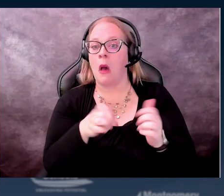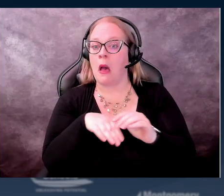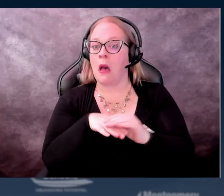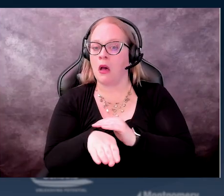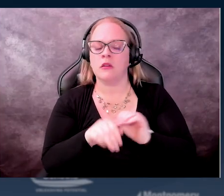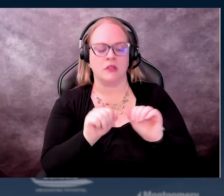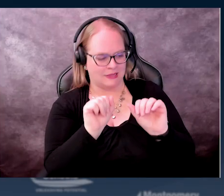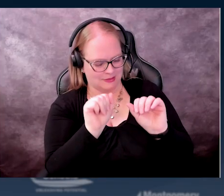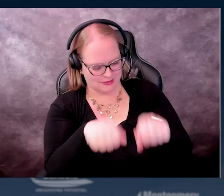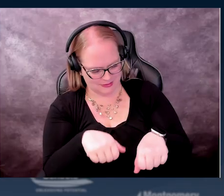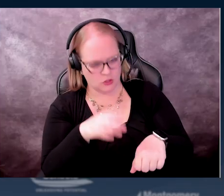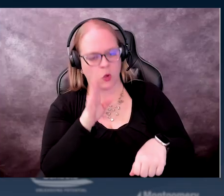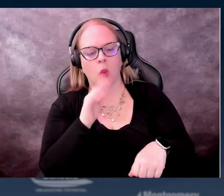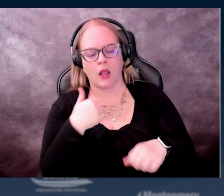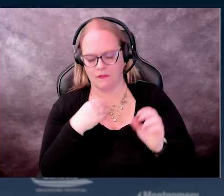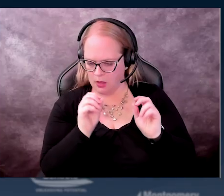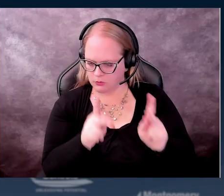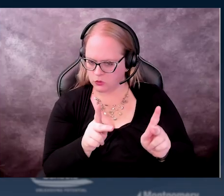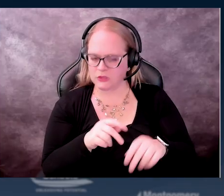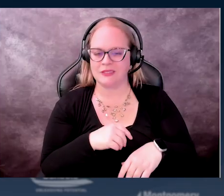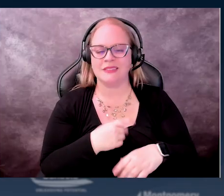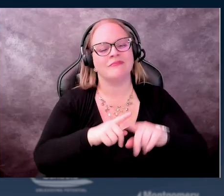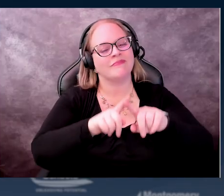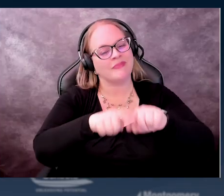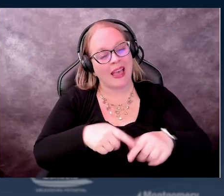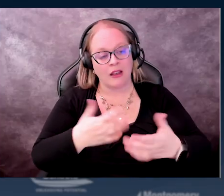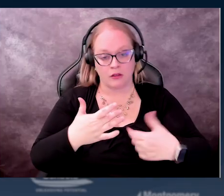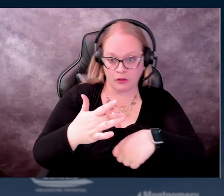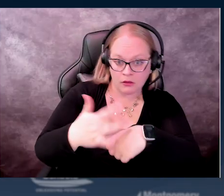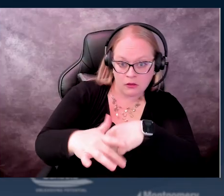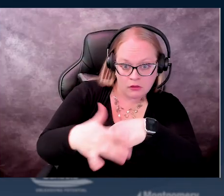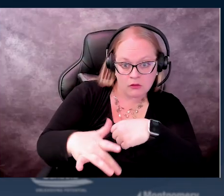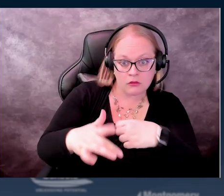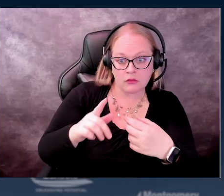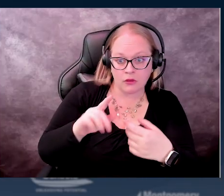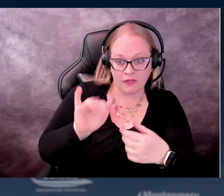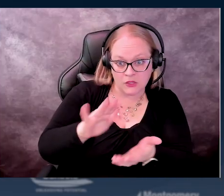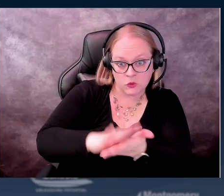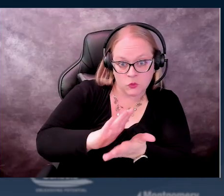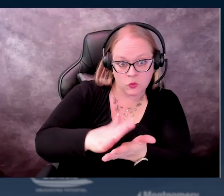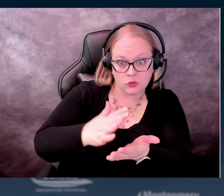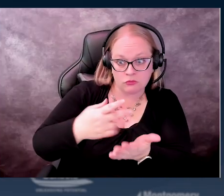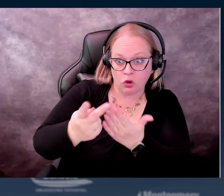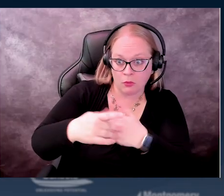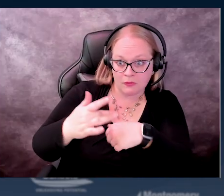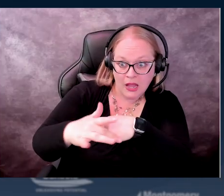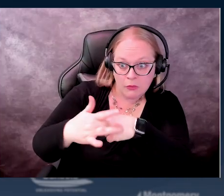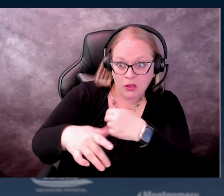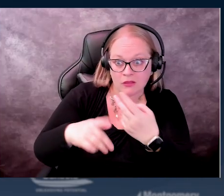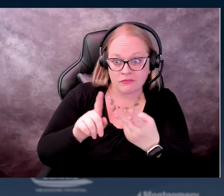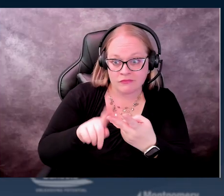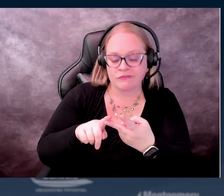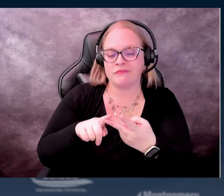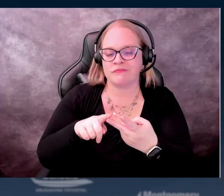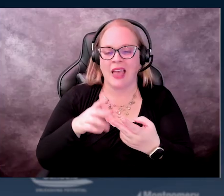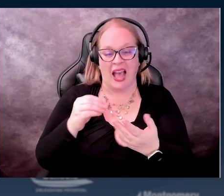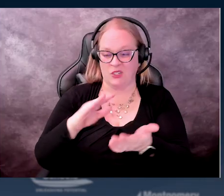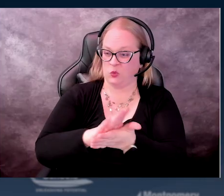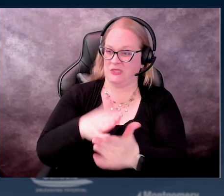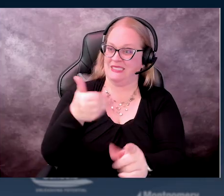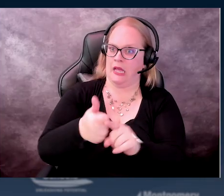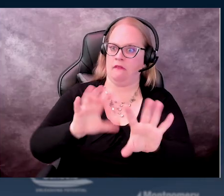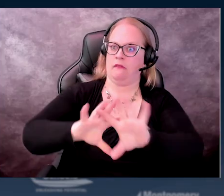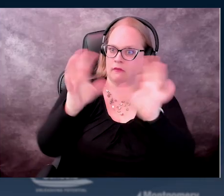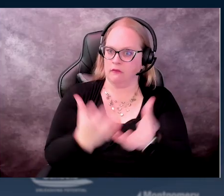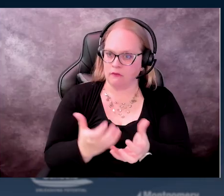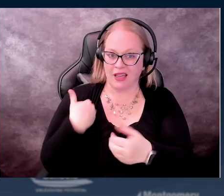space available at the school and within the program. Will DCC and NEC discontinue?